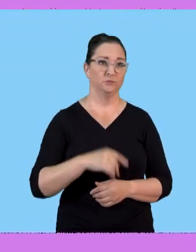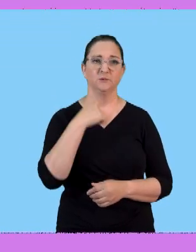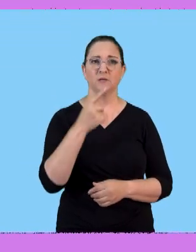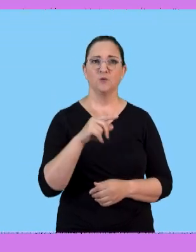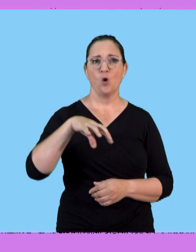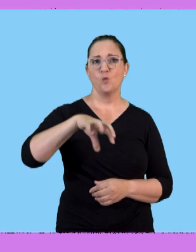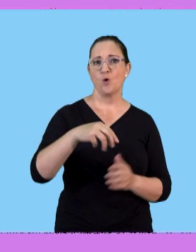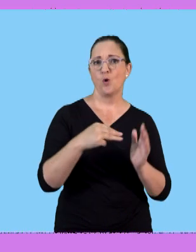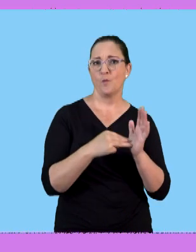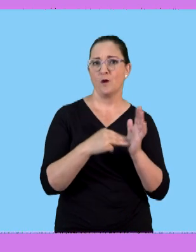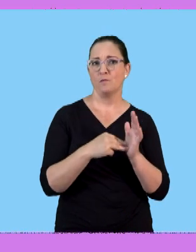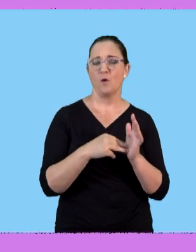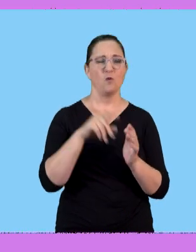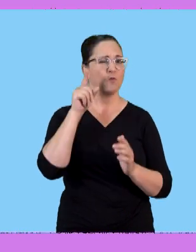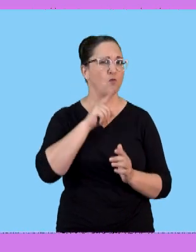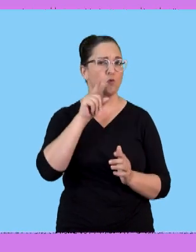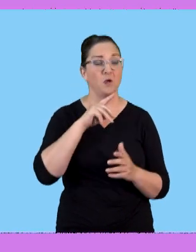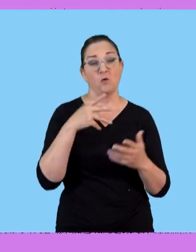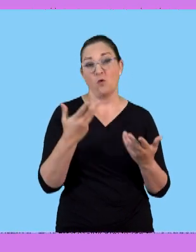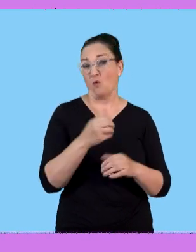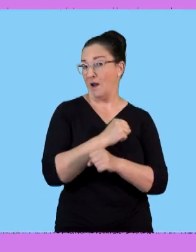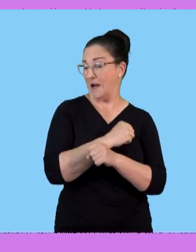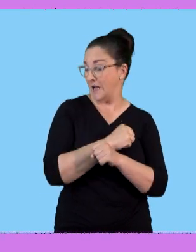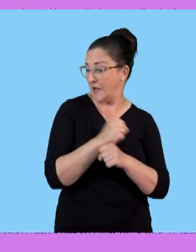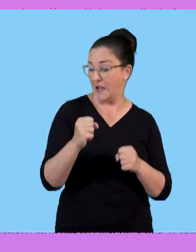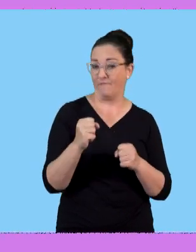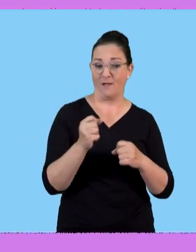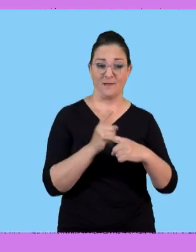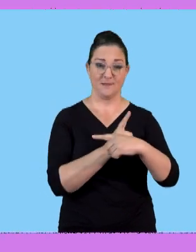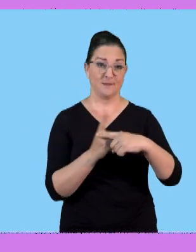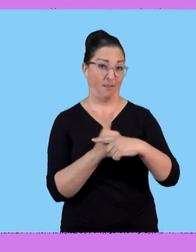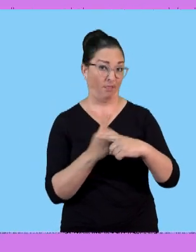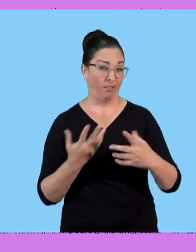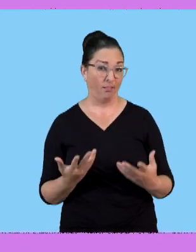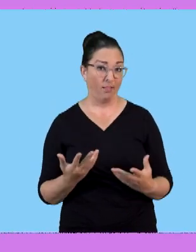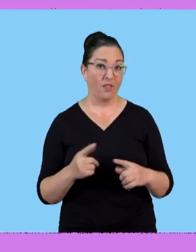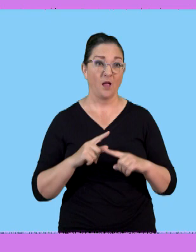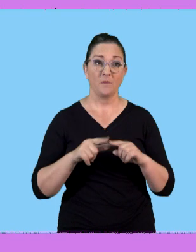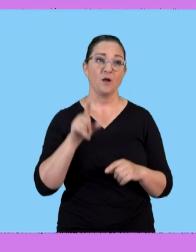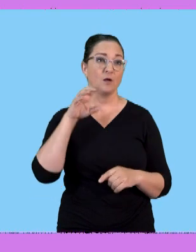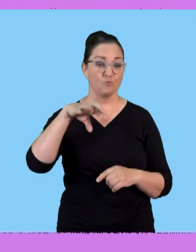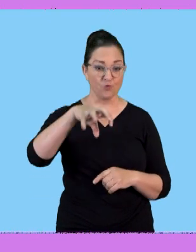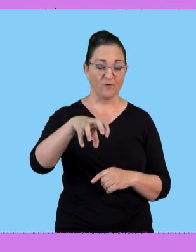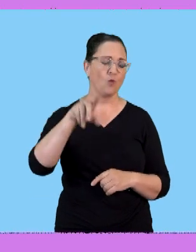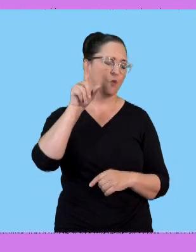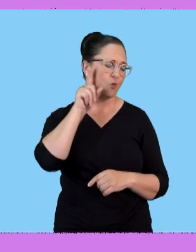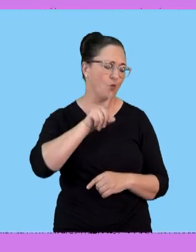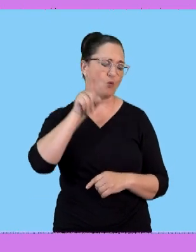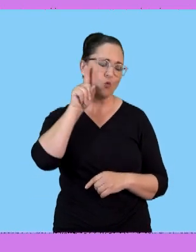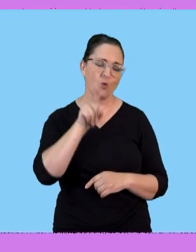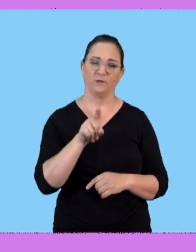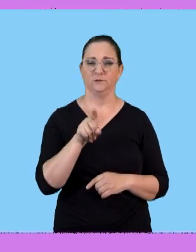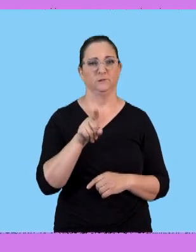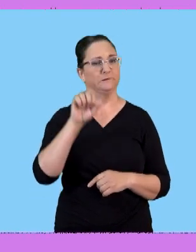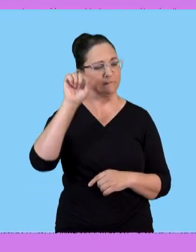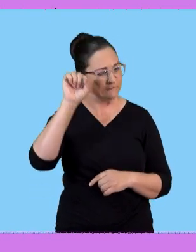here, provincial maps are always or never drawn to scale. Now remember, provincial maps are always, right? So that's